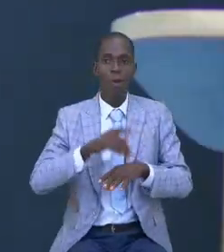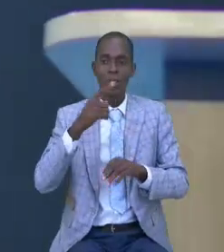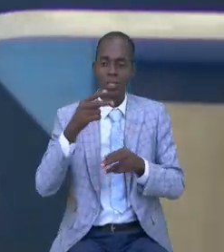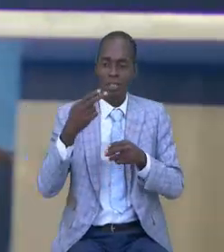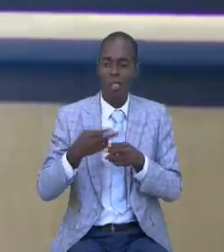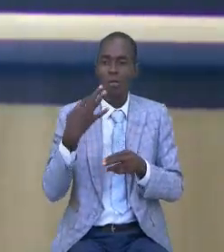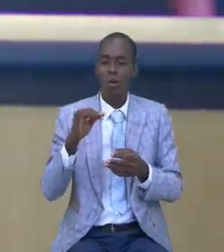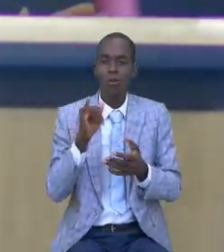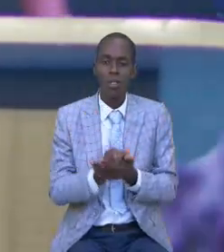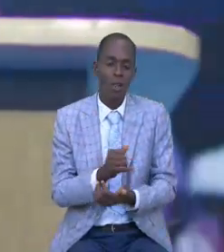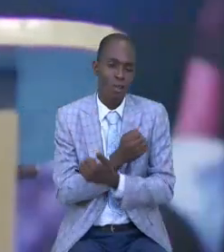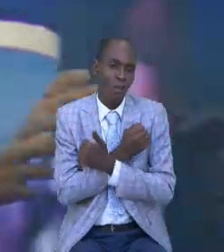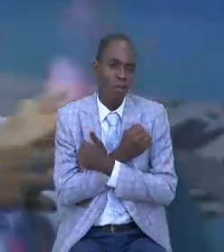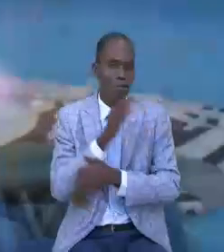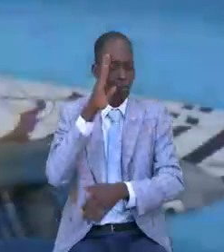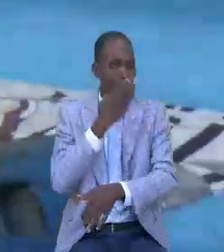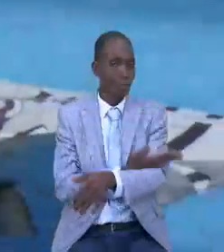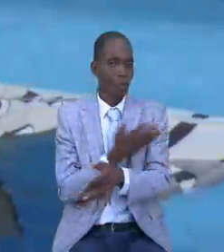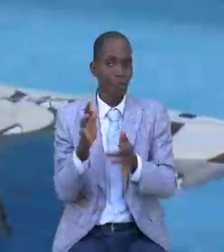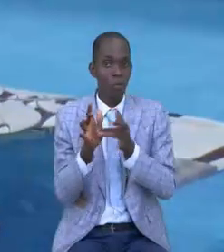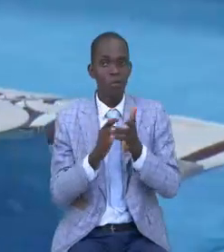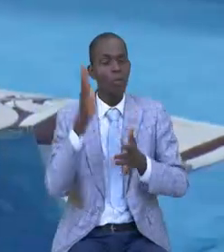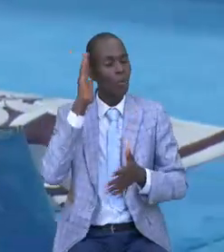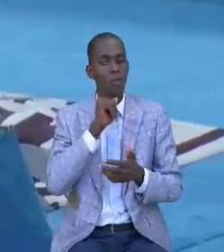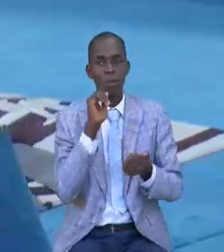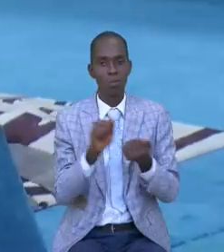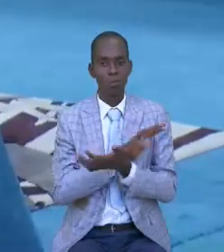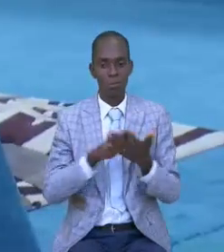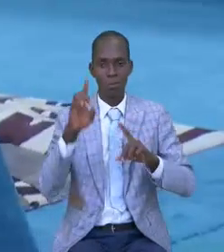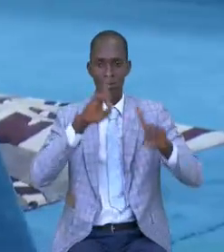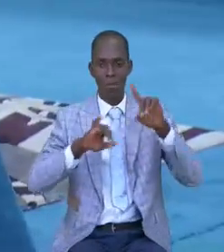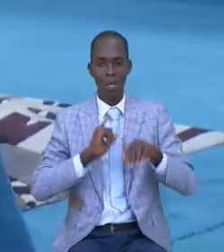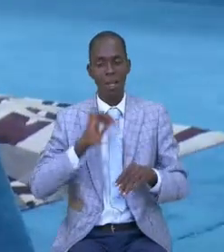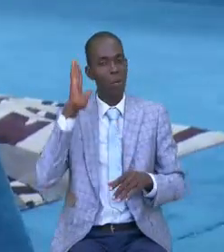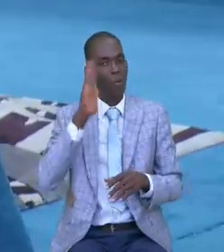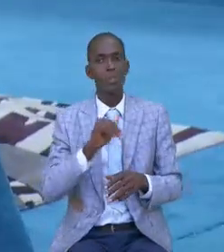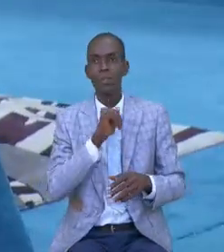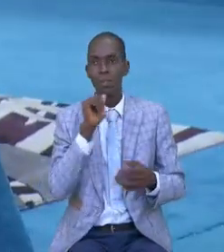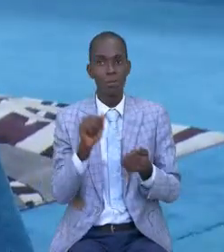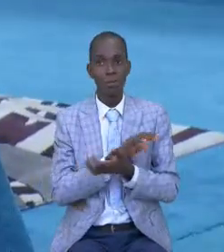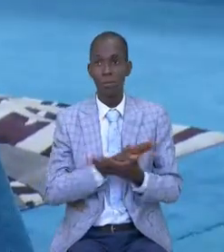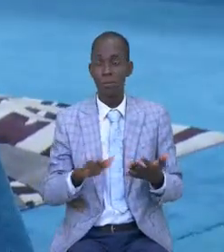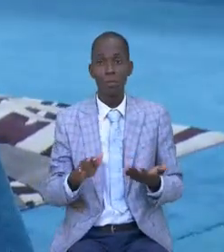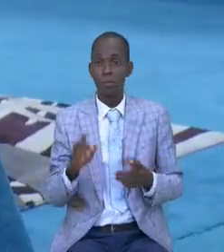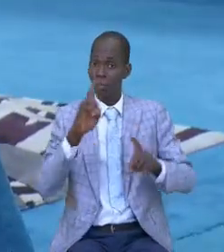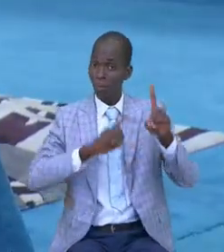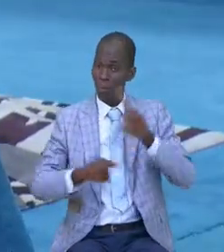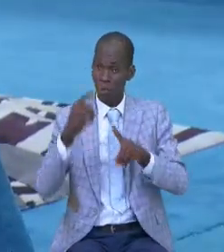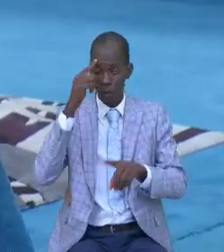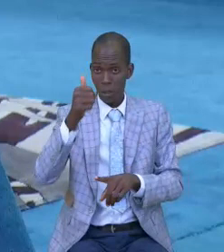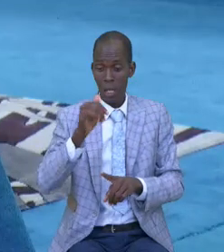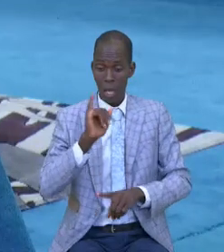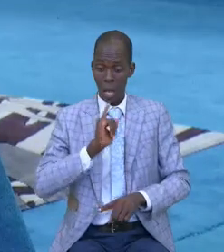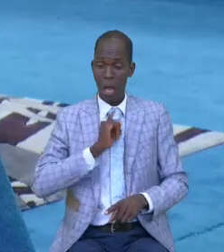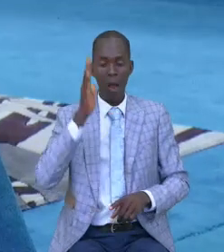son will not perish. I will not perish. I say it with my own mouth. I will not perish.